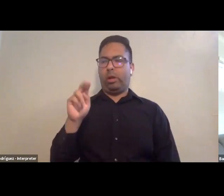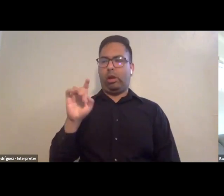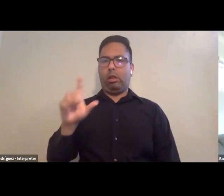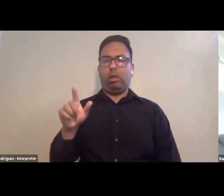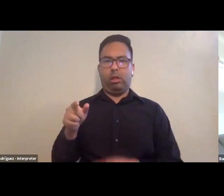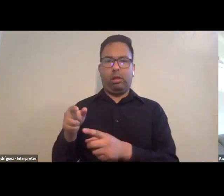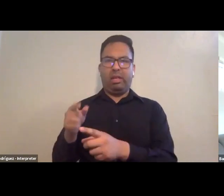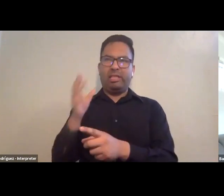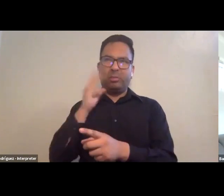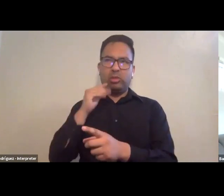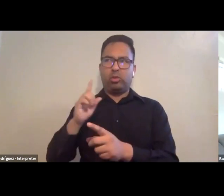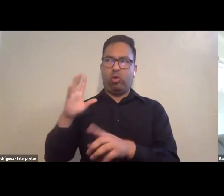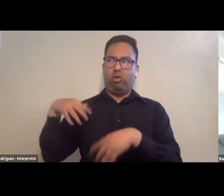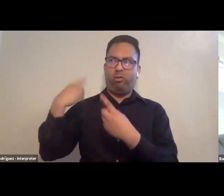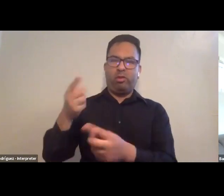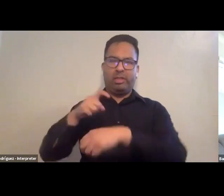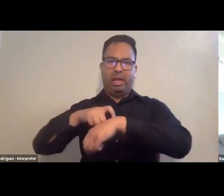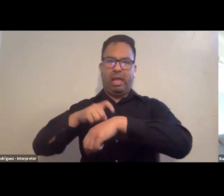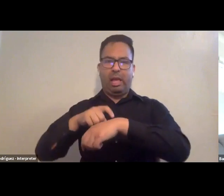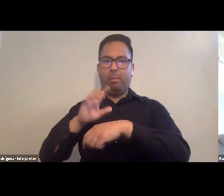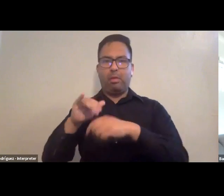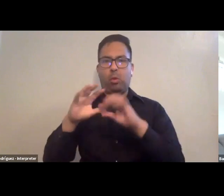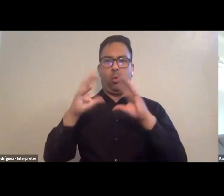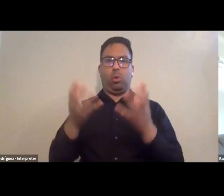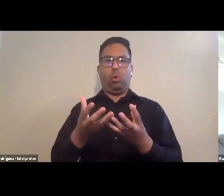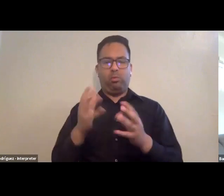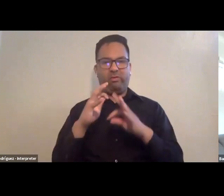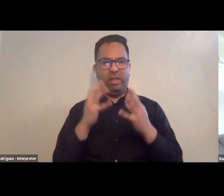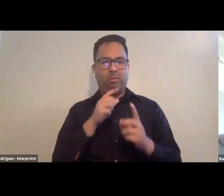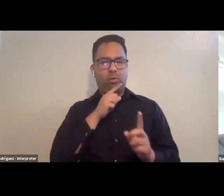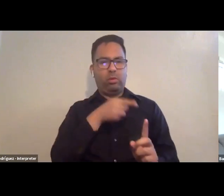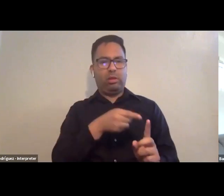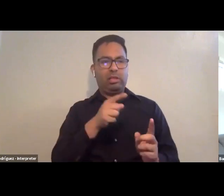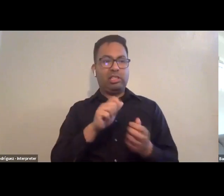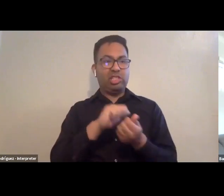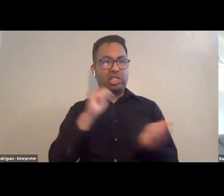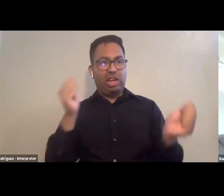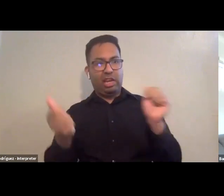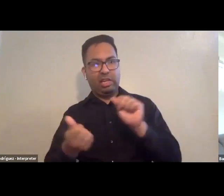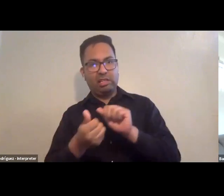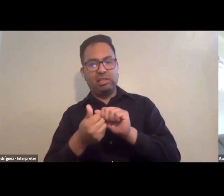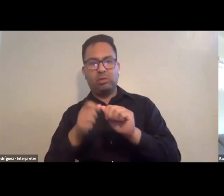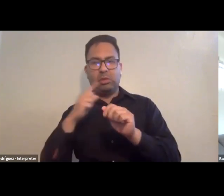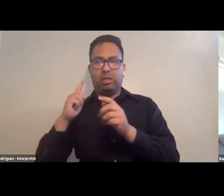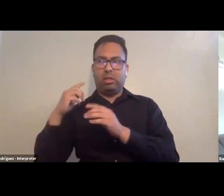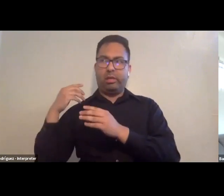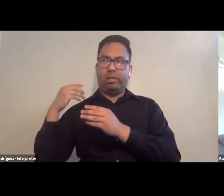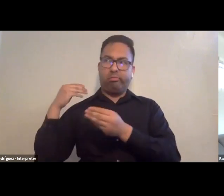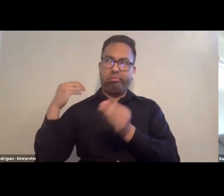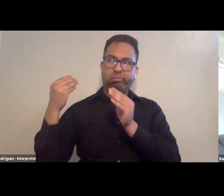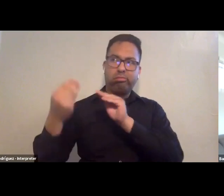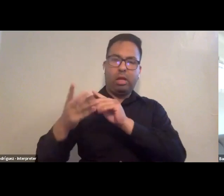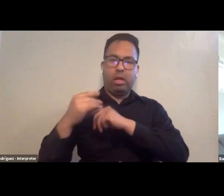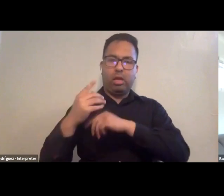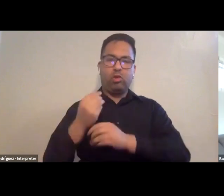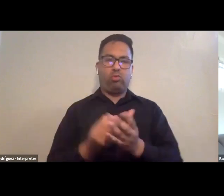a site of a global family that changes, evolves, and grows. The Randall Collection is an